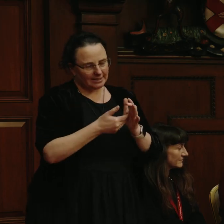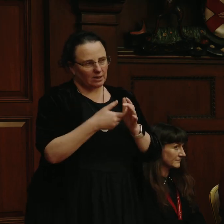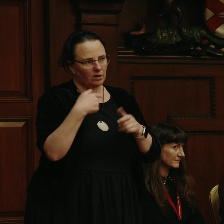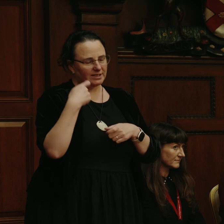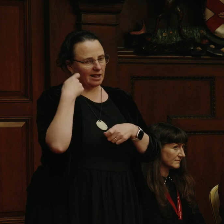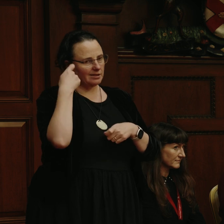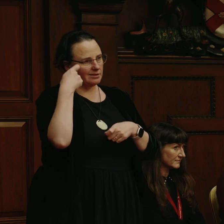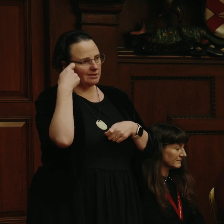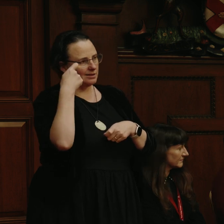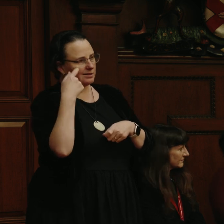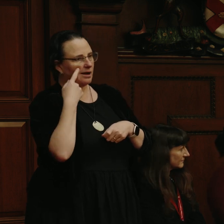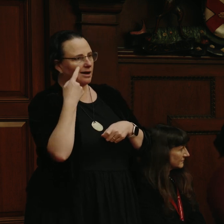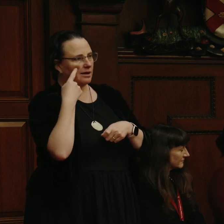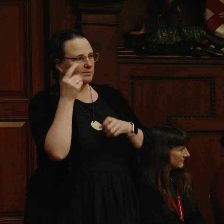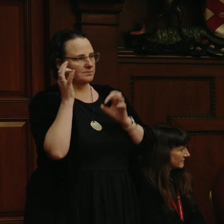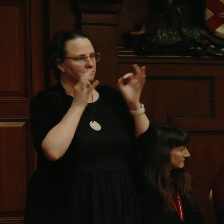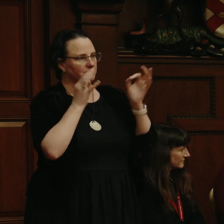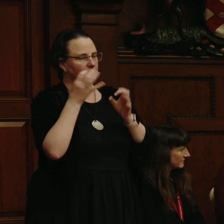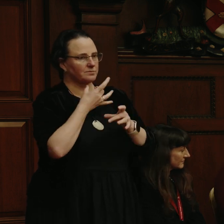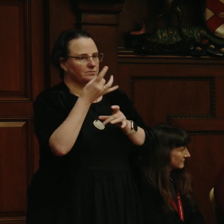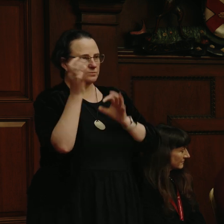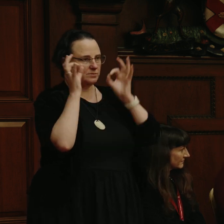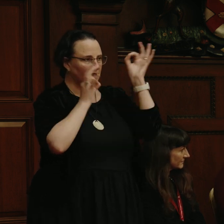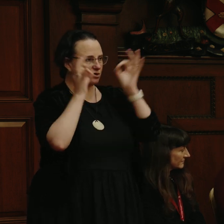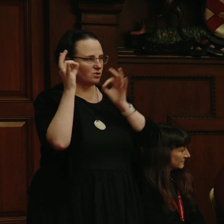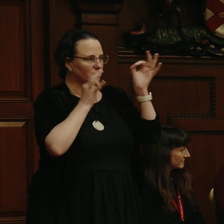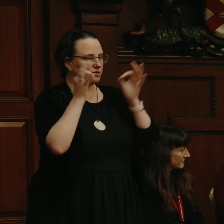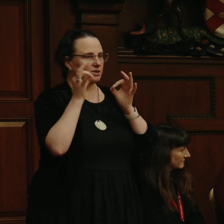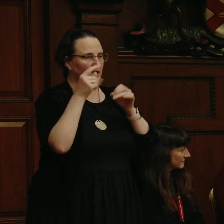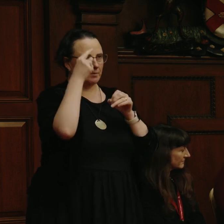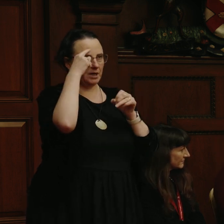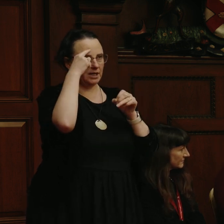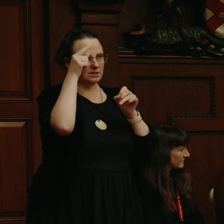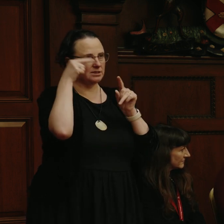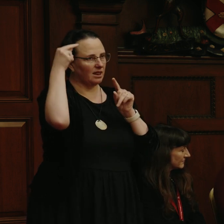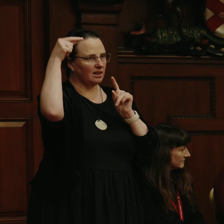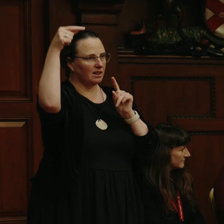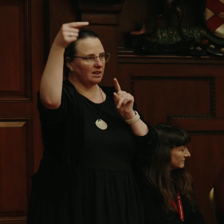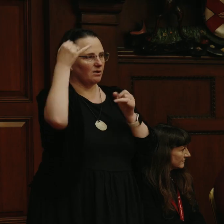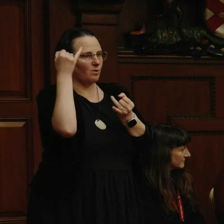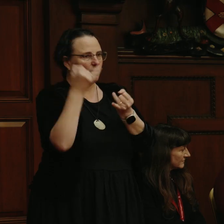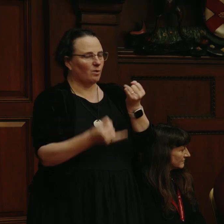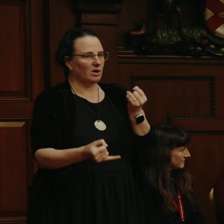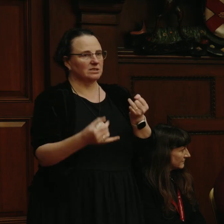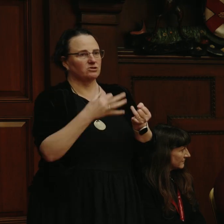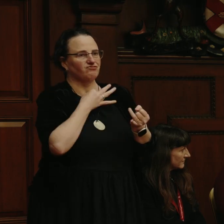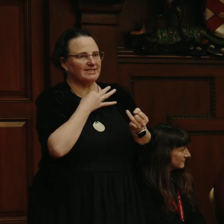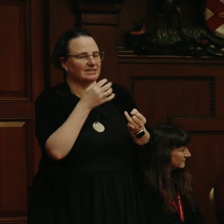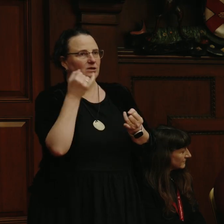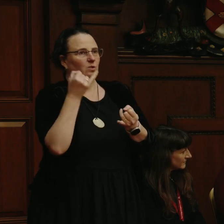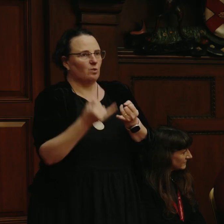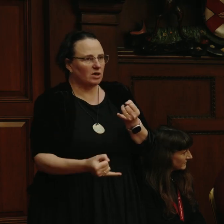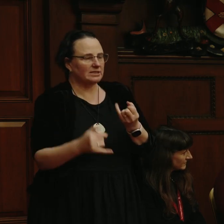always to Google and you know, our minds go to the worst place, but I think that, you